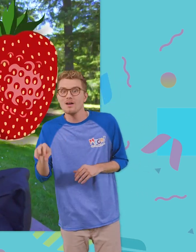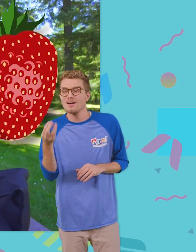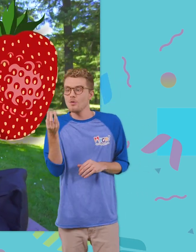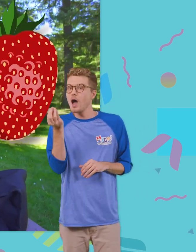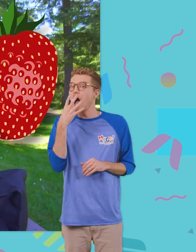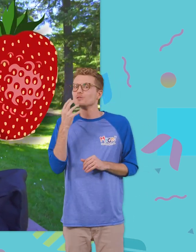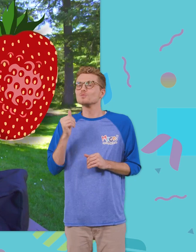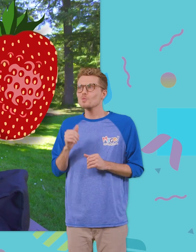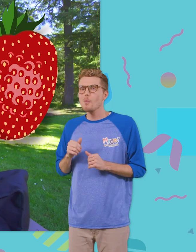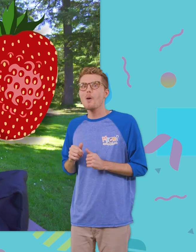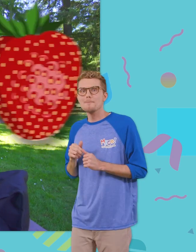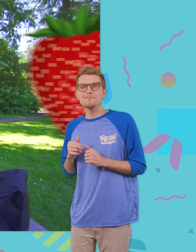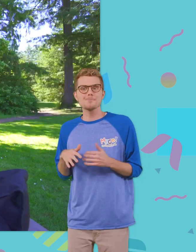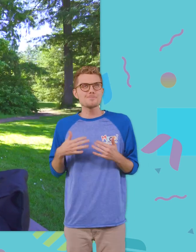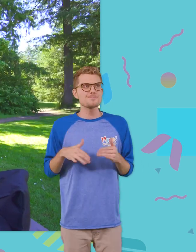A red strawberry.